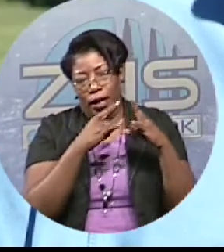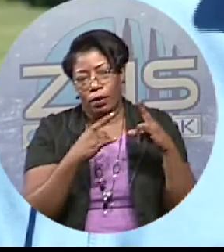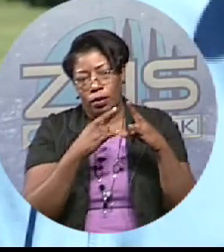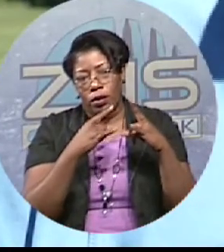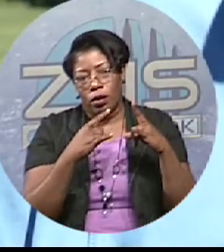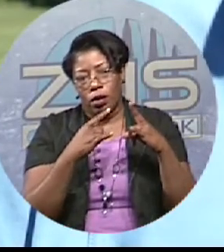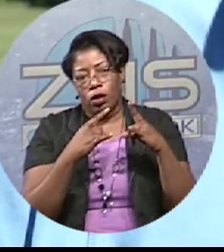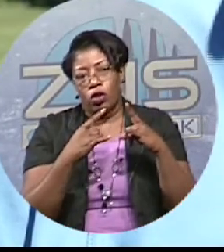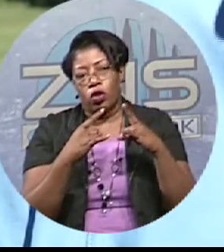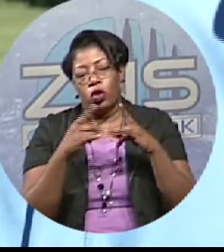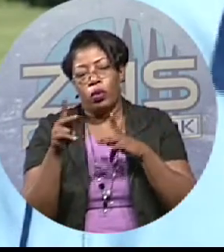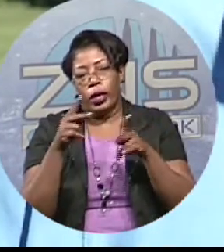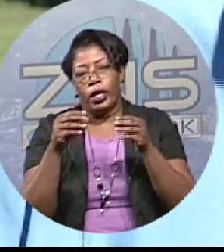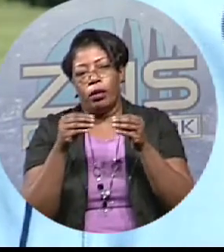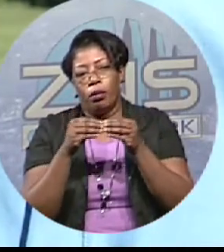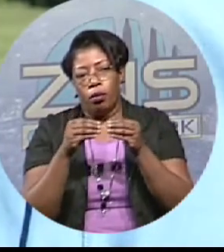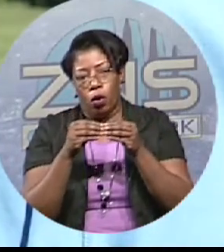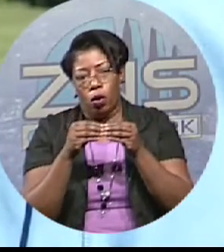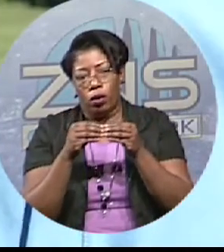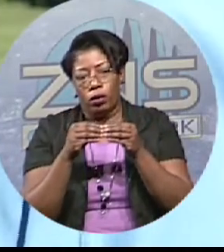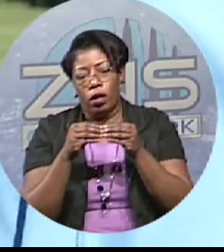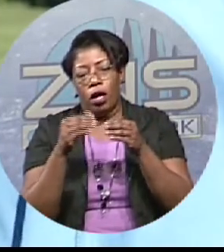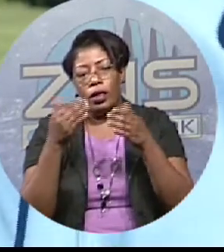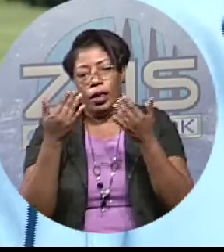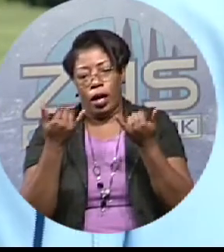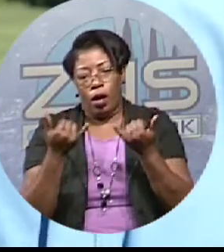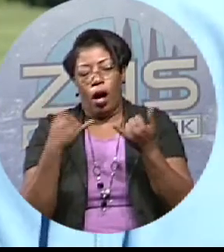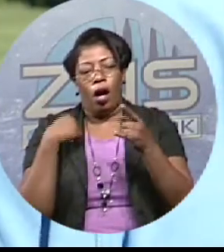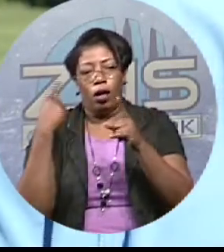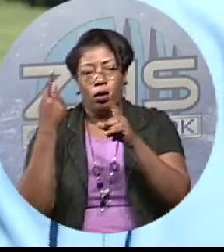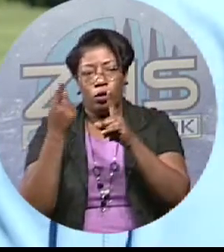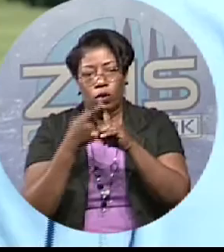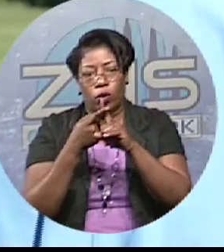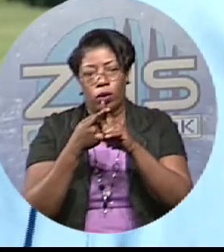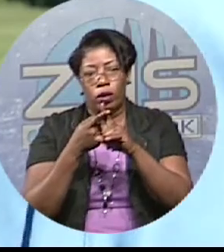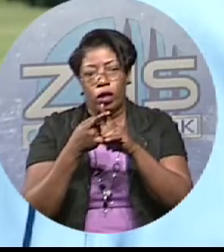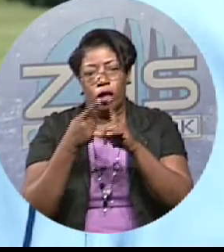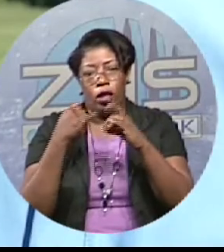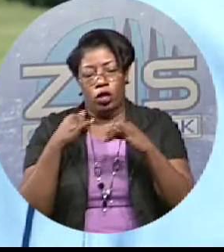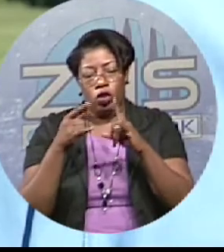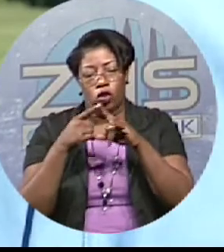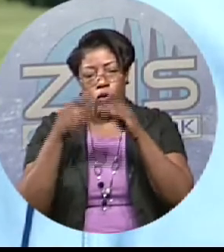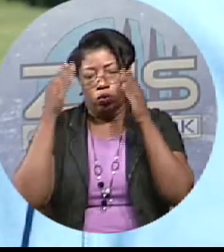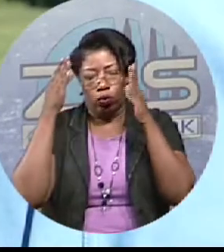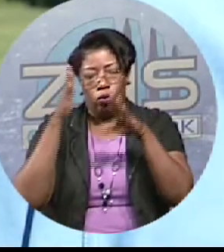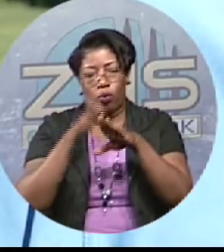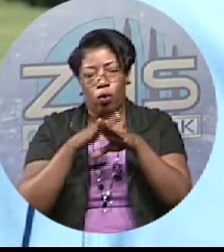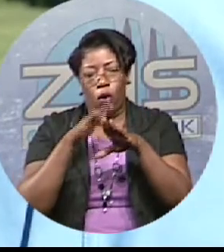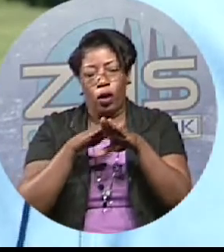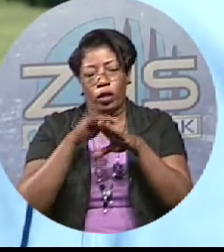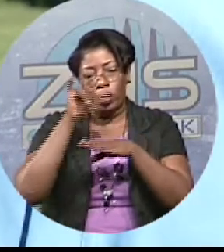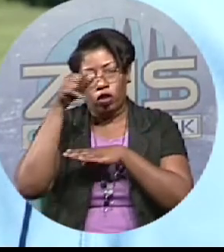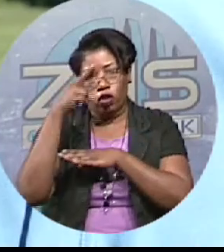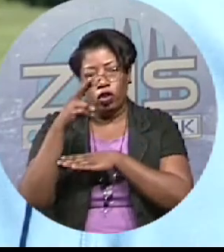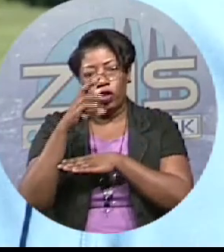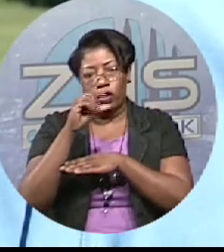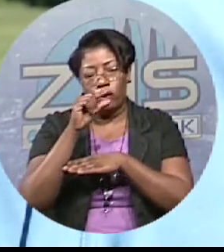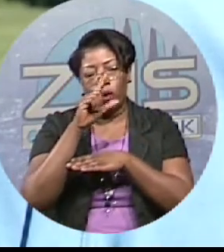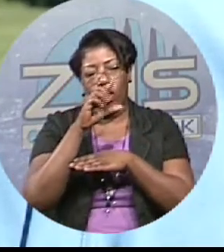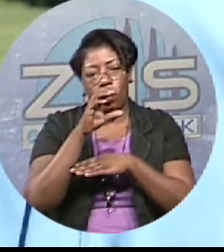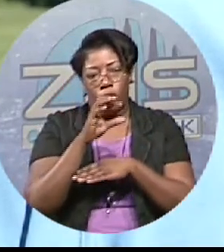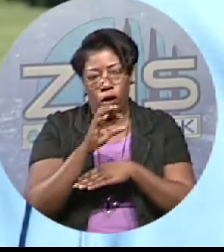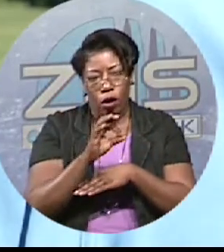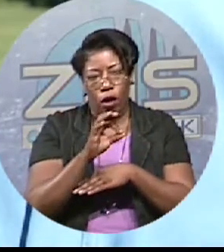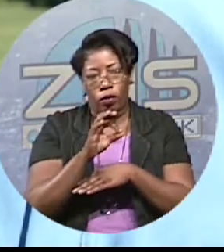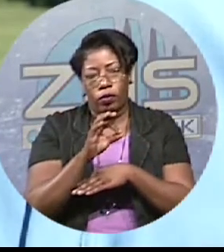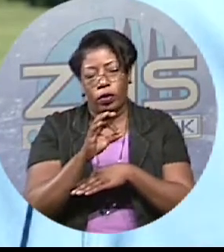people to play more golf. And so our objective is to concentrate on junior golf during this current administration so we can raise